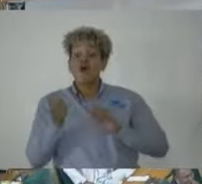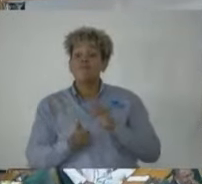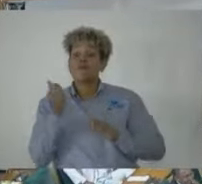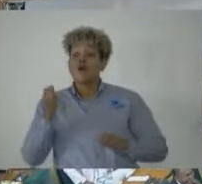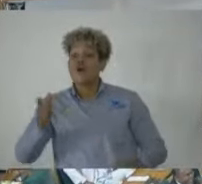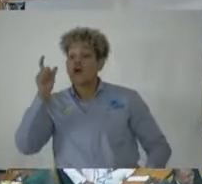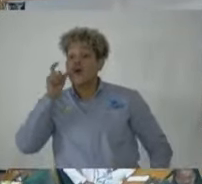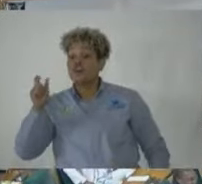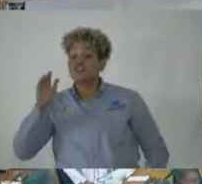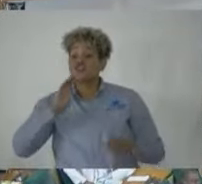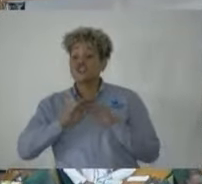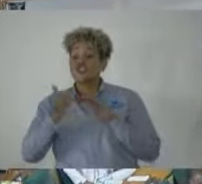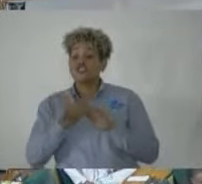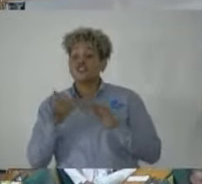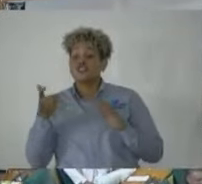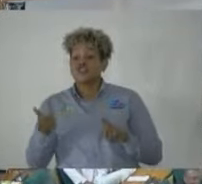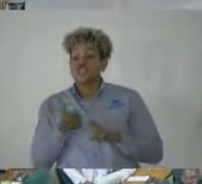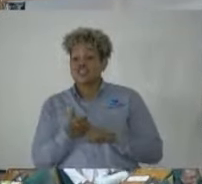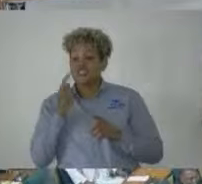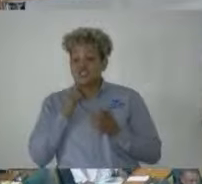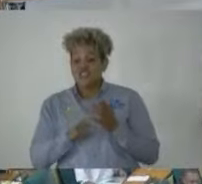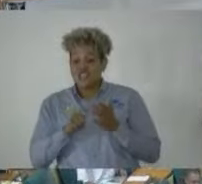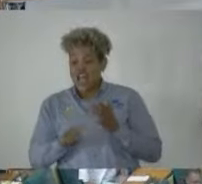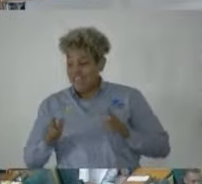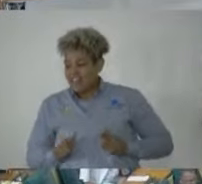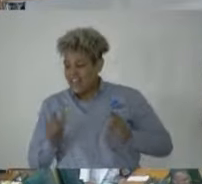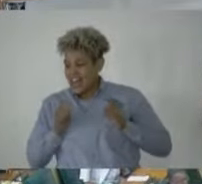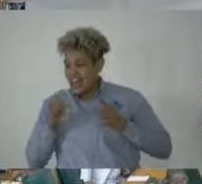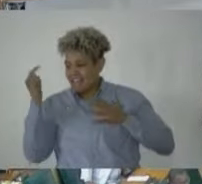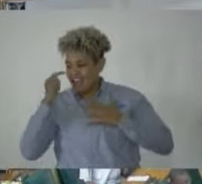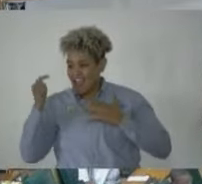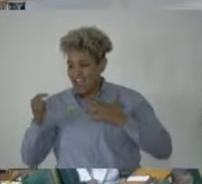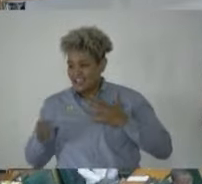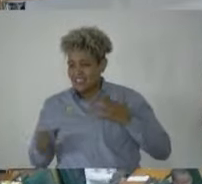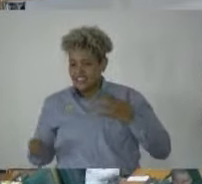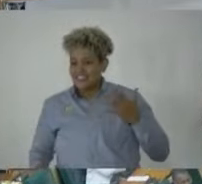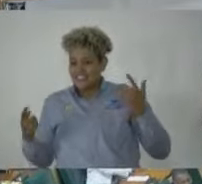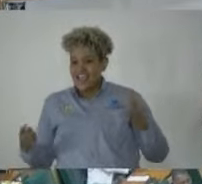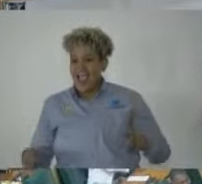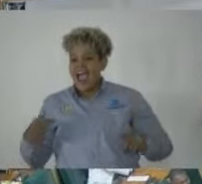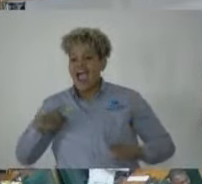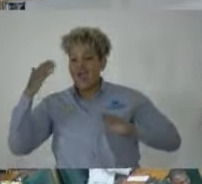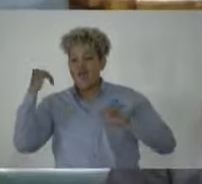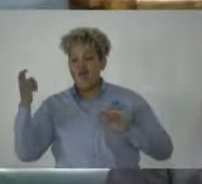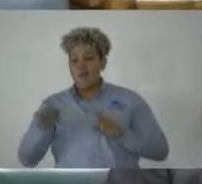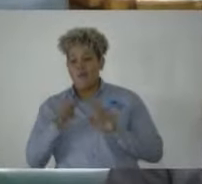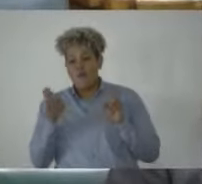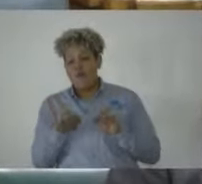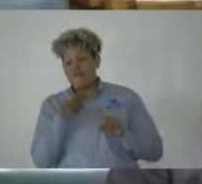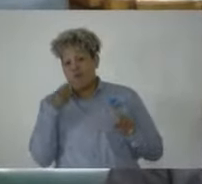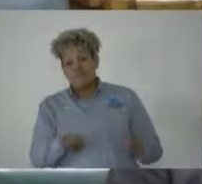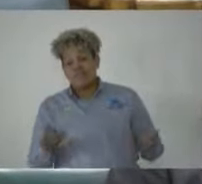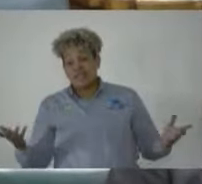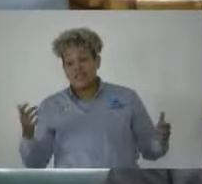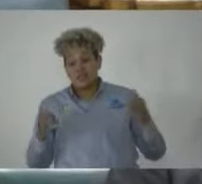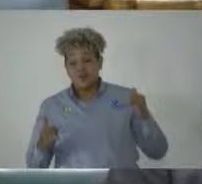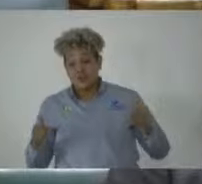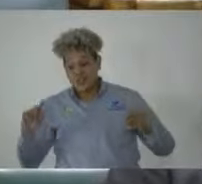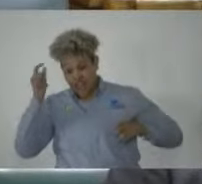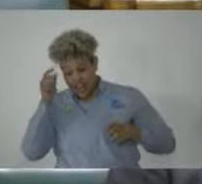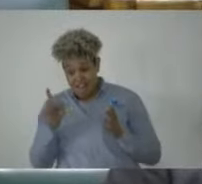recent Jamaica survey of living conditions. I was quoting from that, which is a